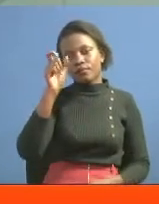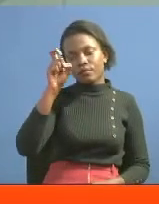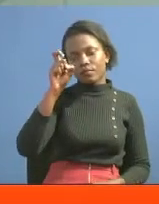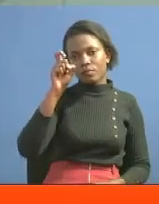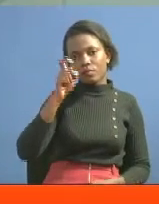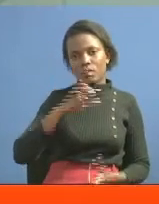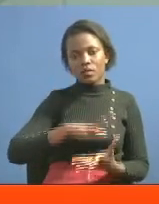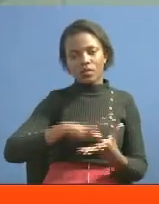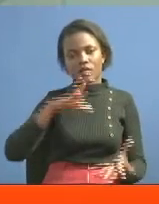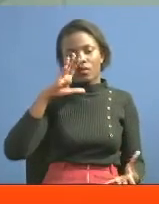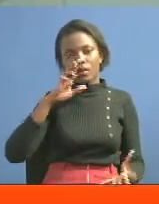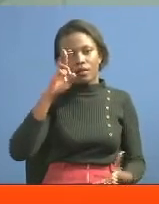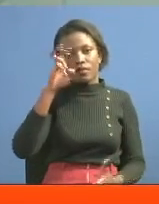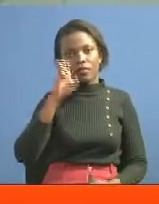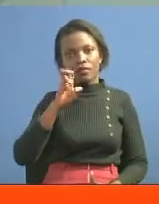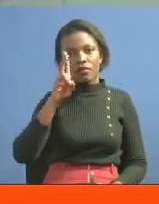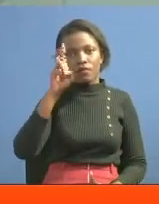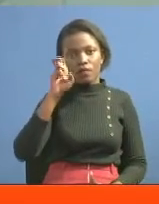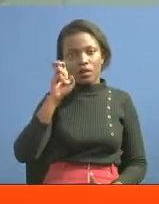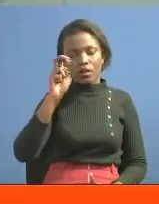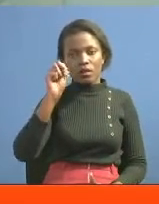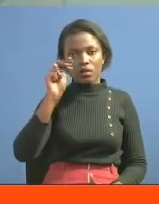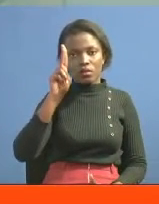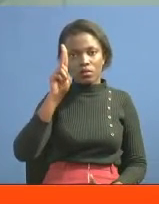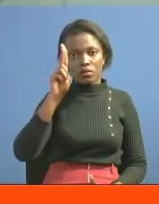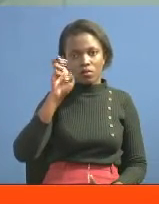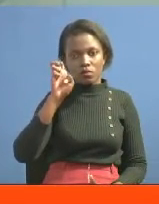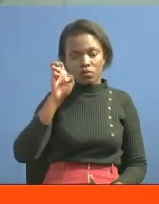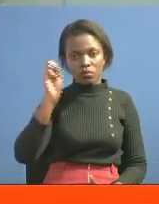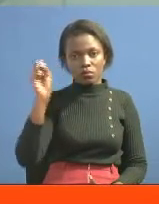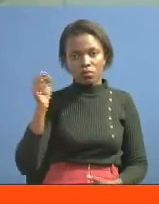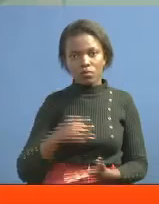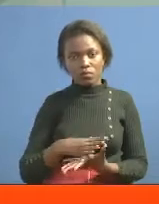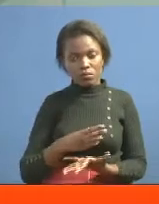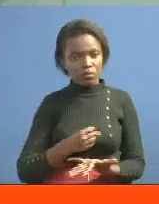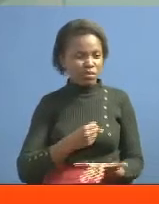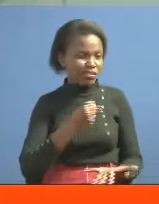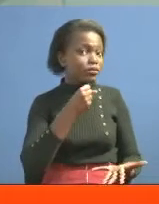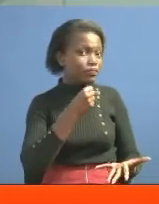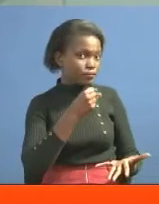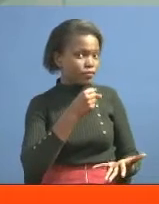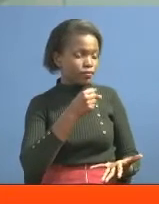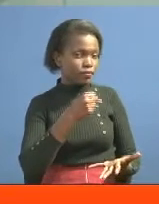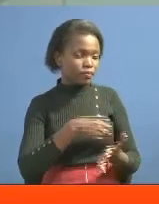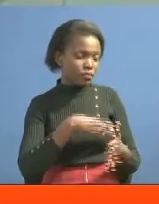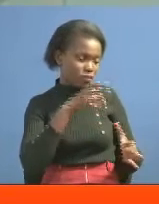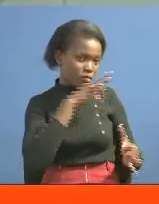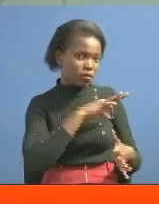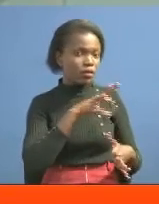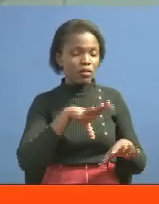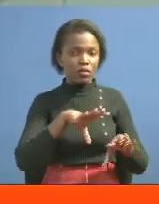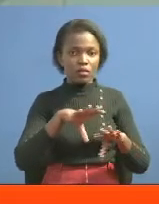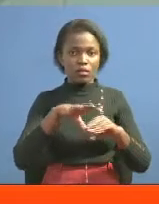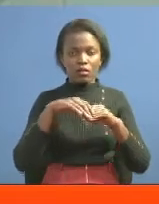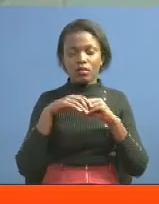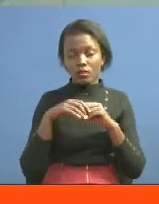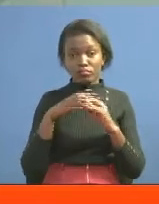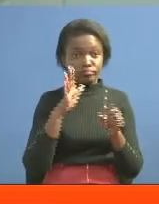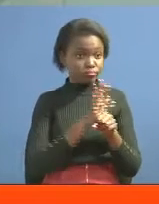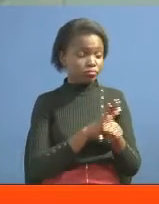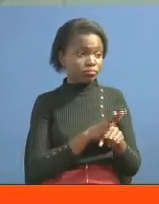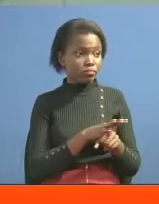enough revenues. In fact, I'm waiting for the budget that is going to be read, because we're going to face a very huge deficit. And of course, deficit is